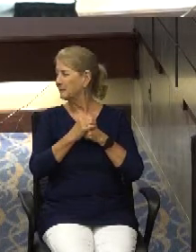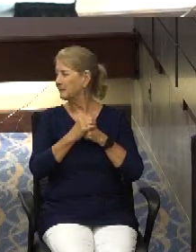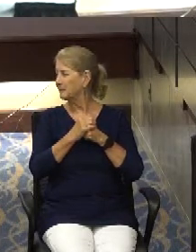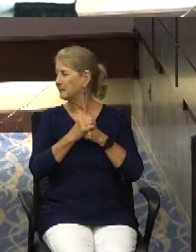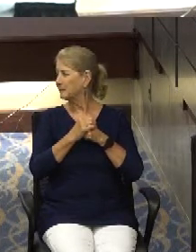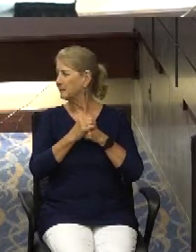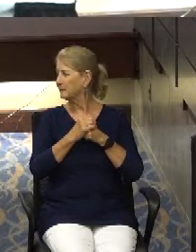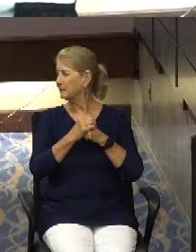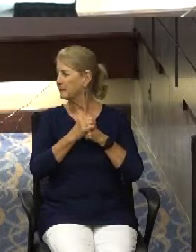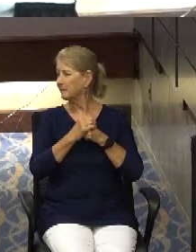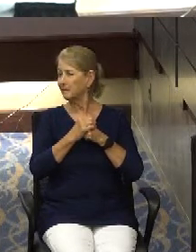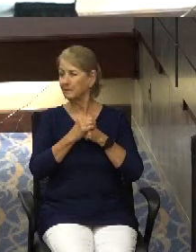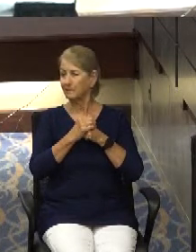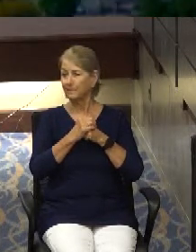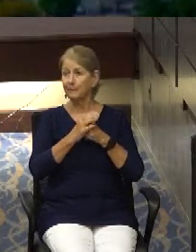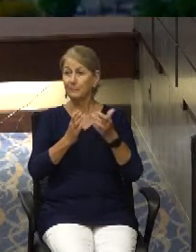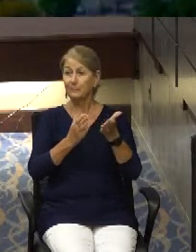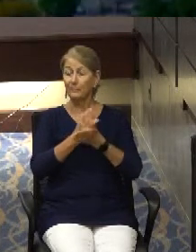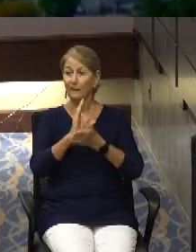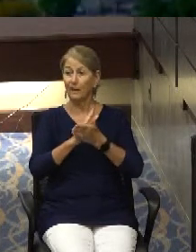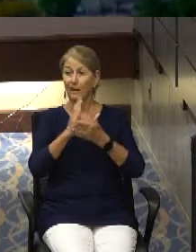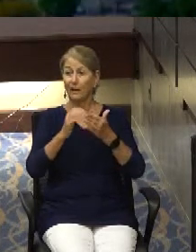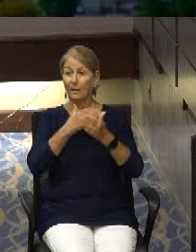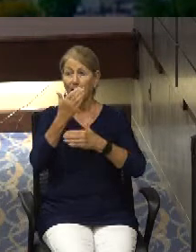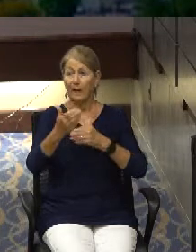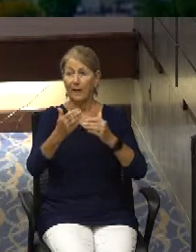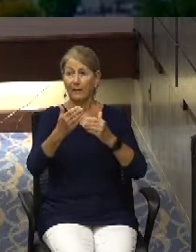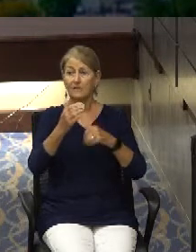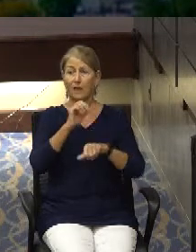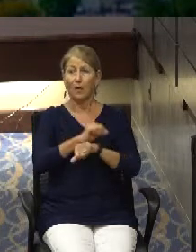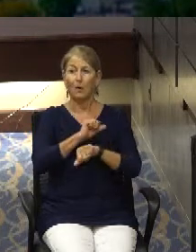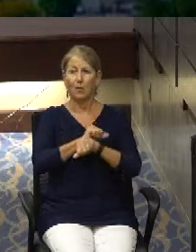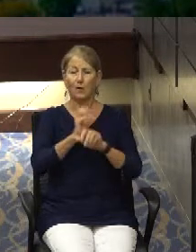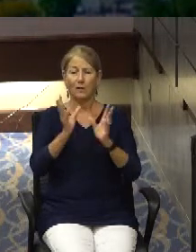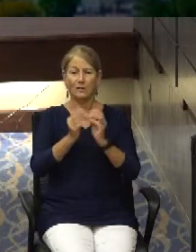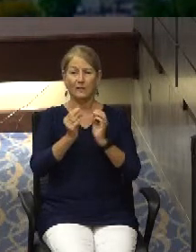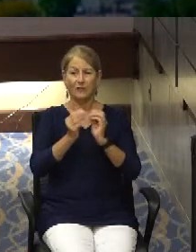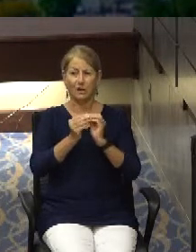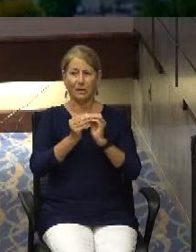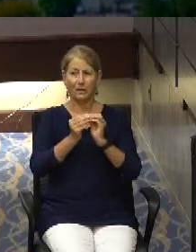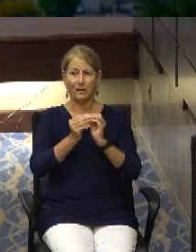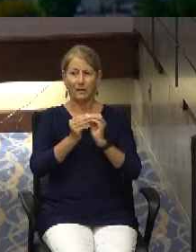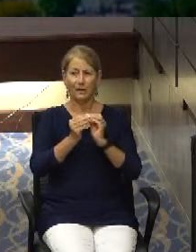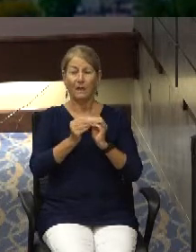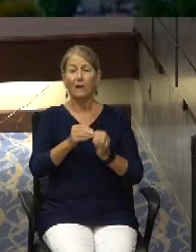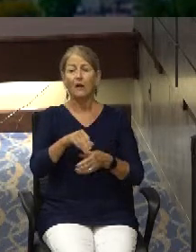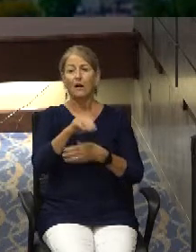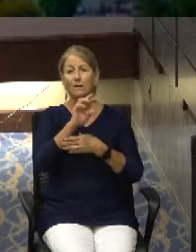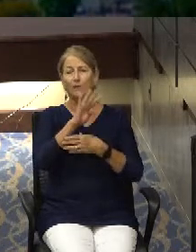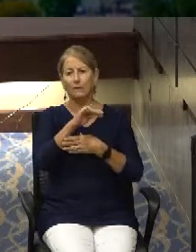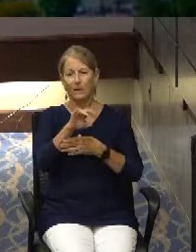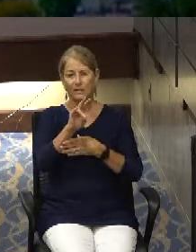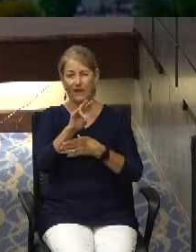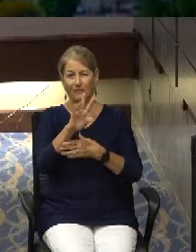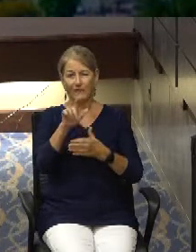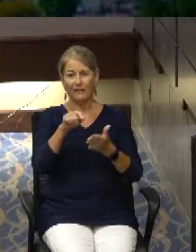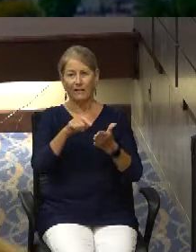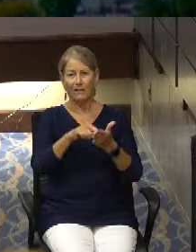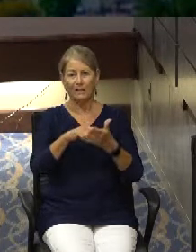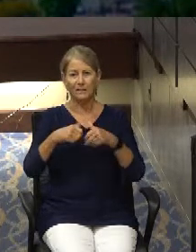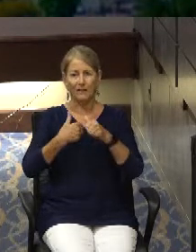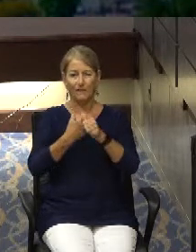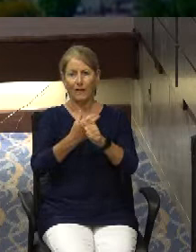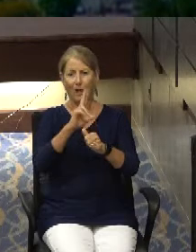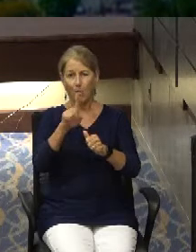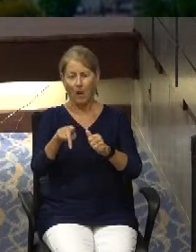It does. All right, our next work session, Mayor and Council, is work session 447. This is a follow-up